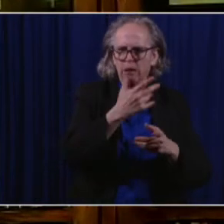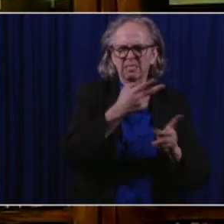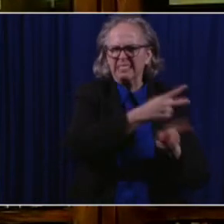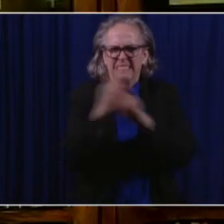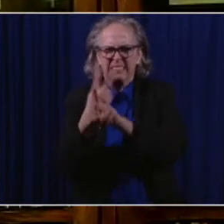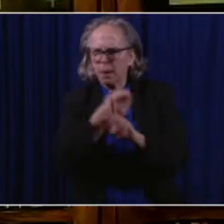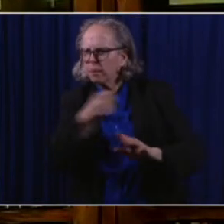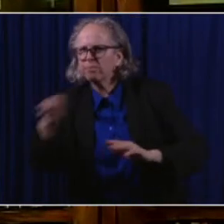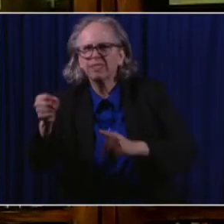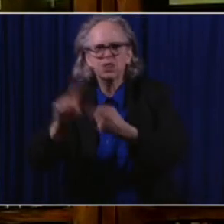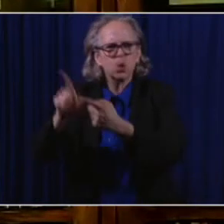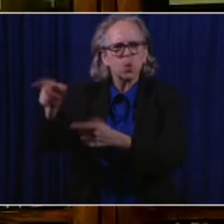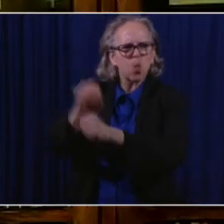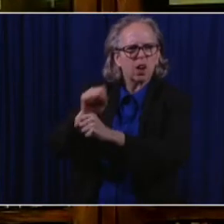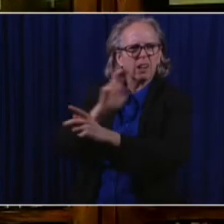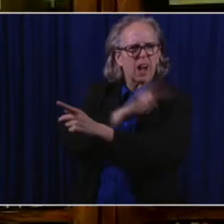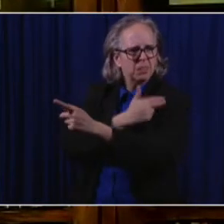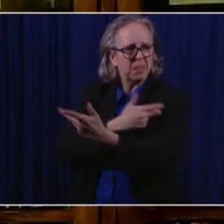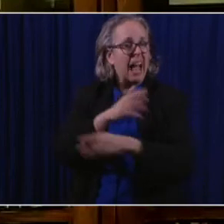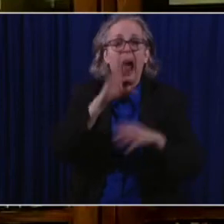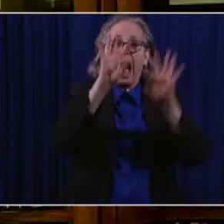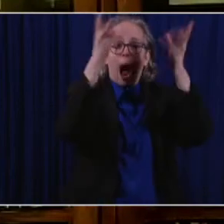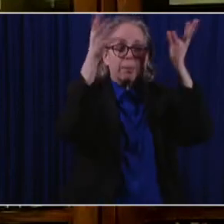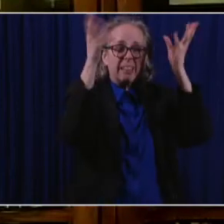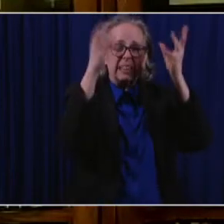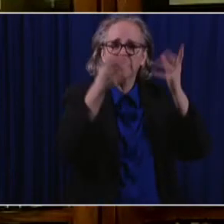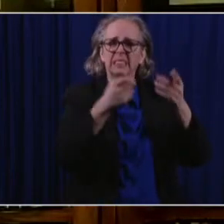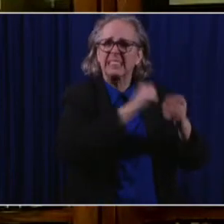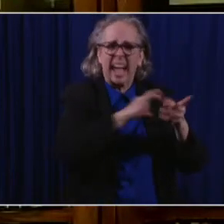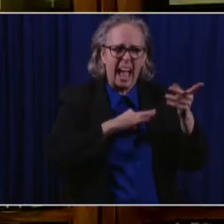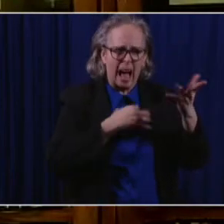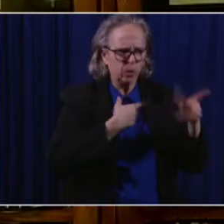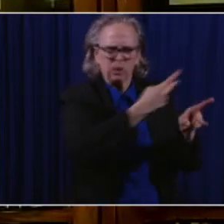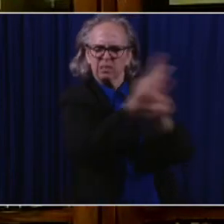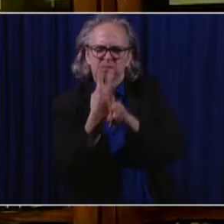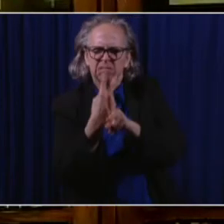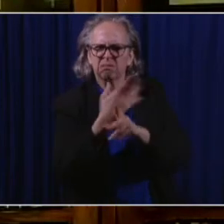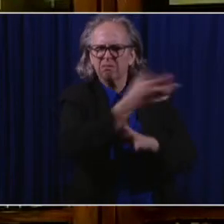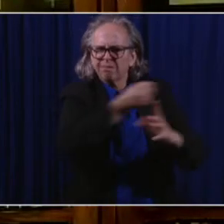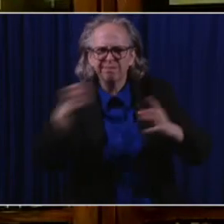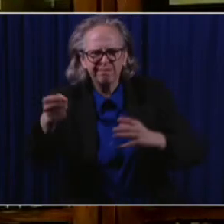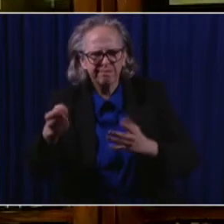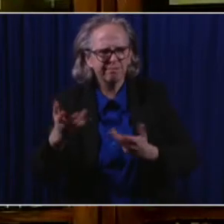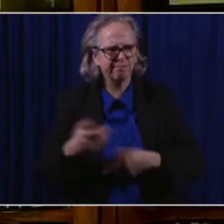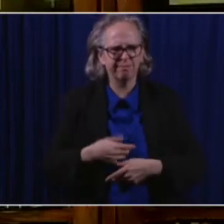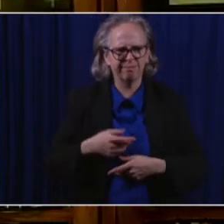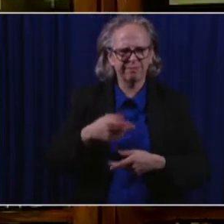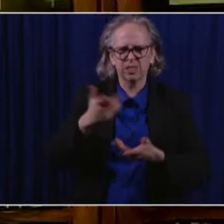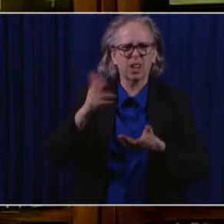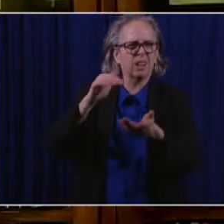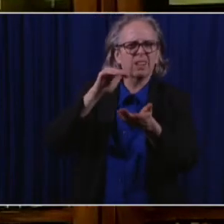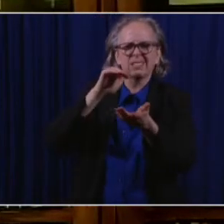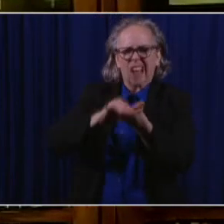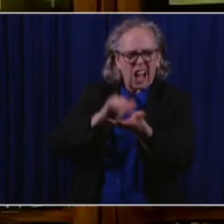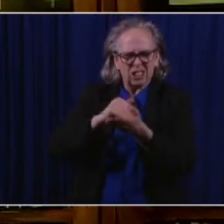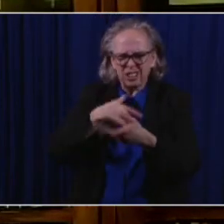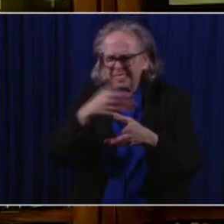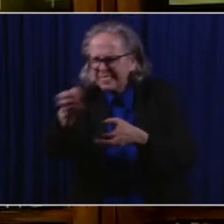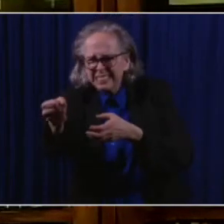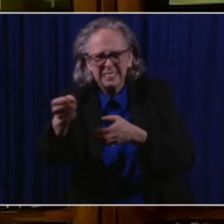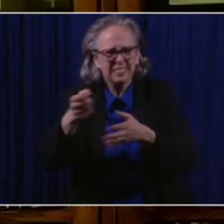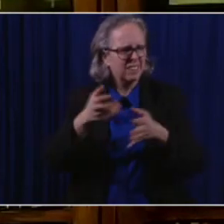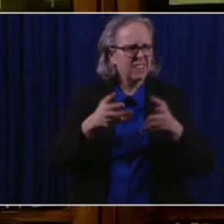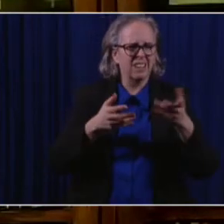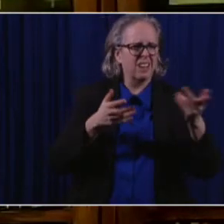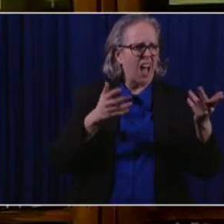visits, really taking primary care doctors, taking nurse practitioners from outpatient ambulatory sites and asking them to come back and